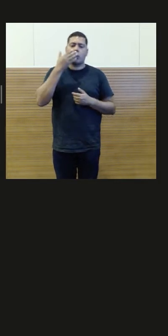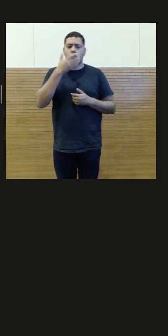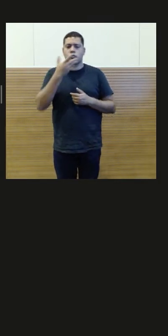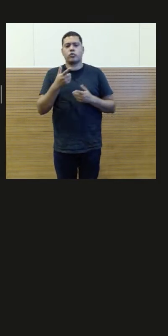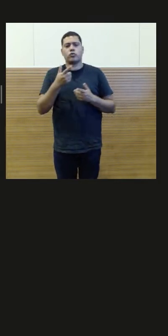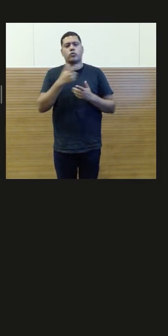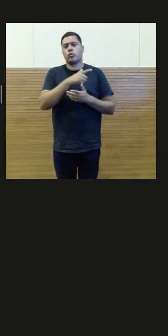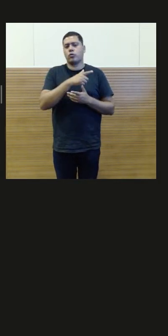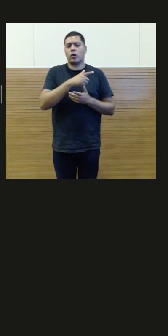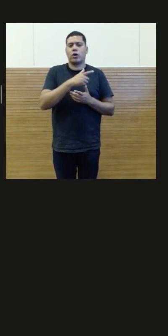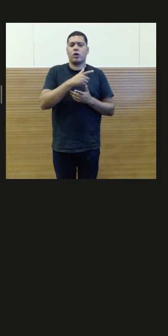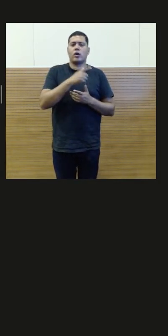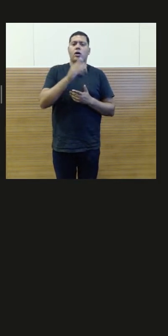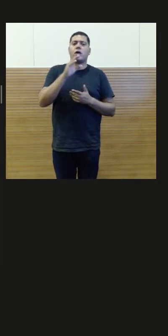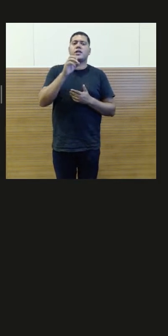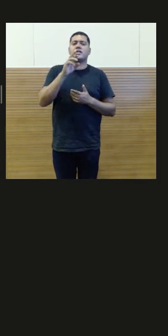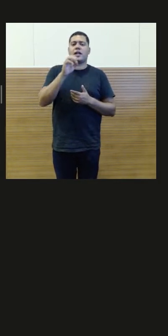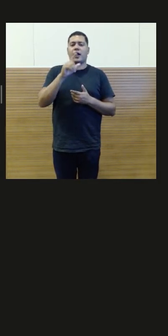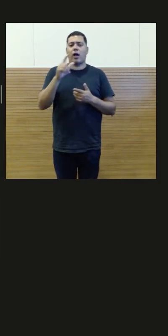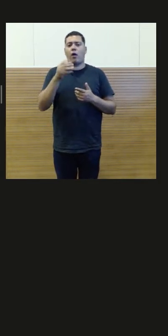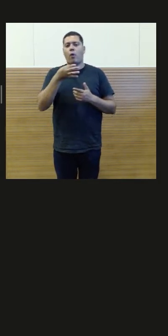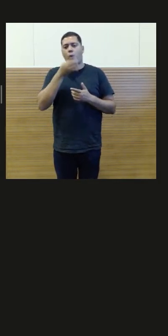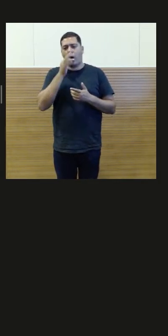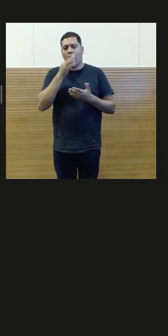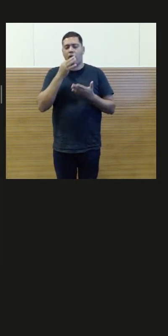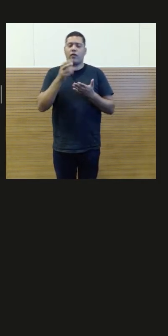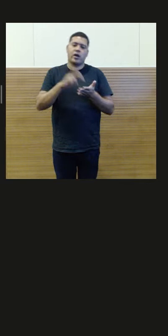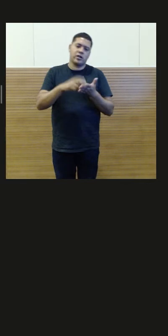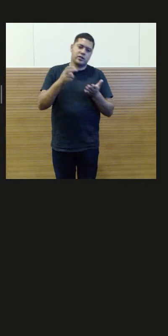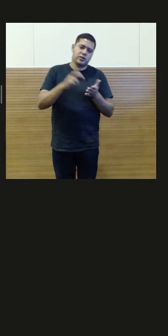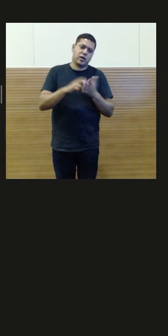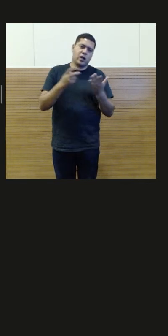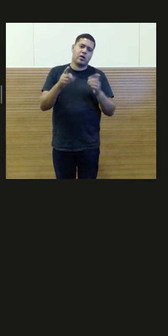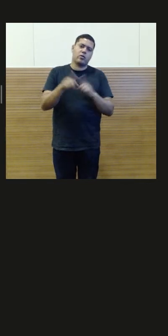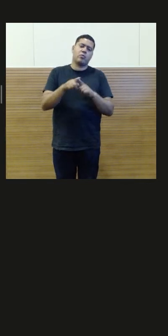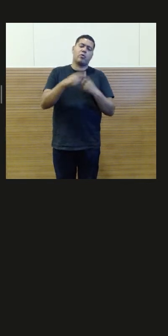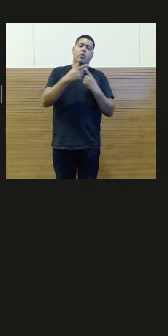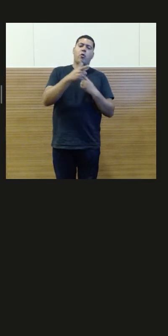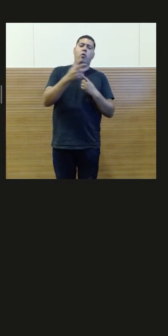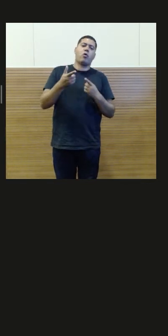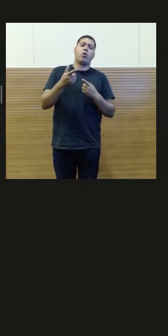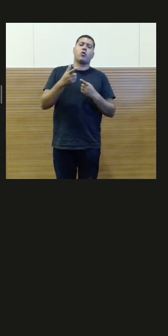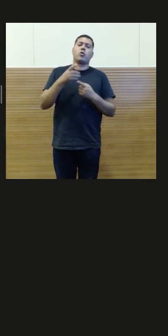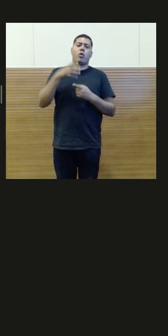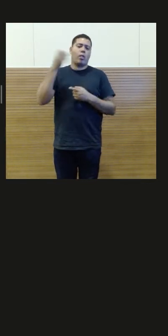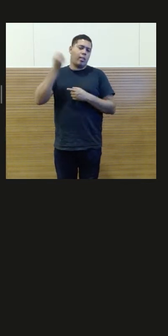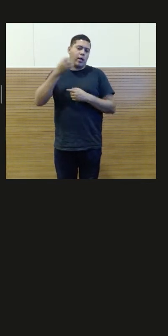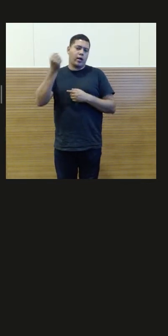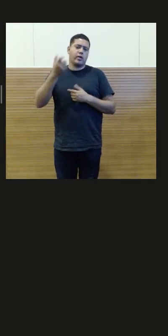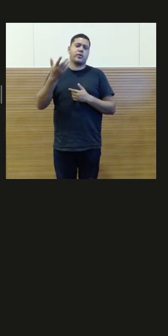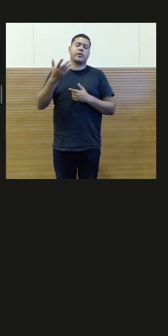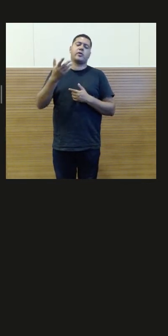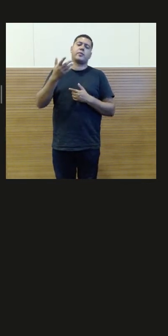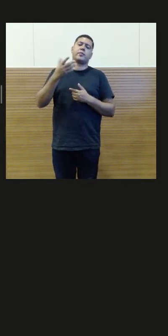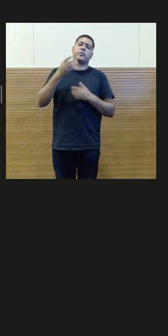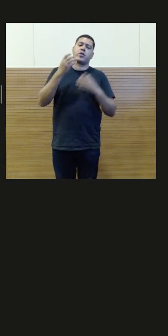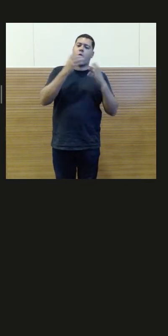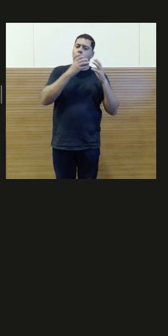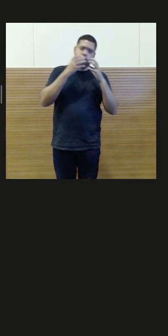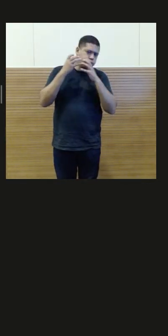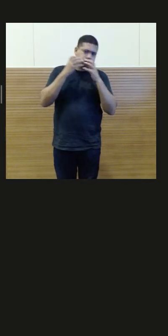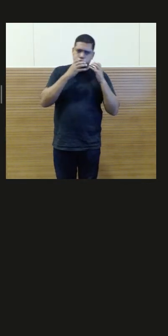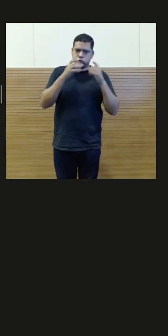dairy products, food items that are predominantly fat, and mixed dishes such as pizza. Snacking is more